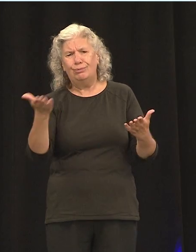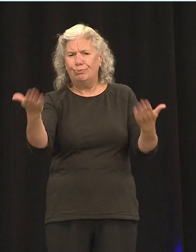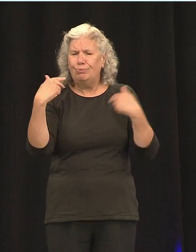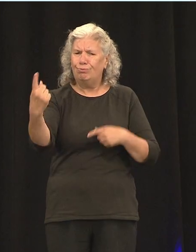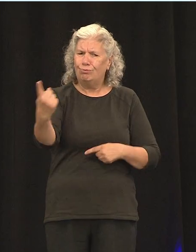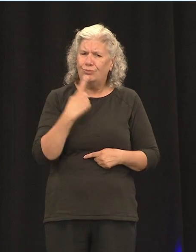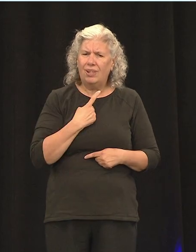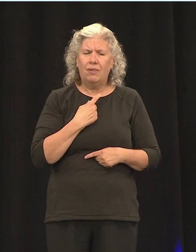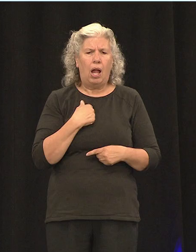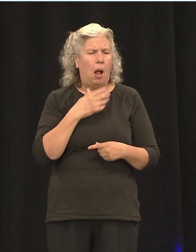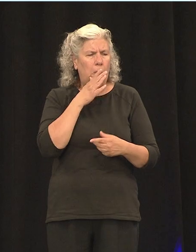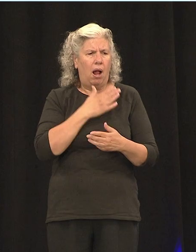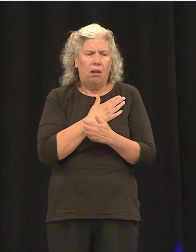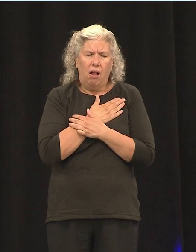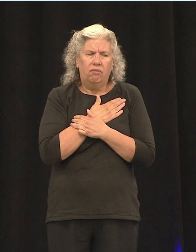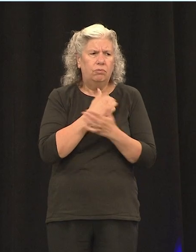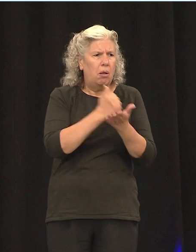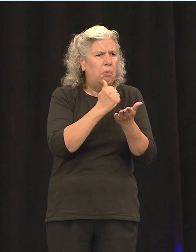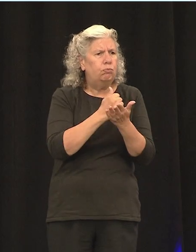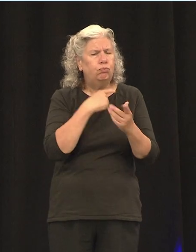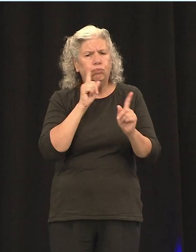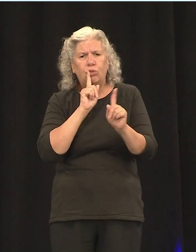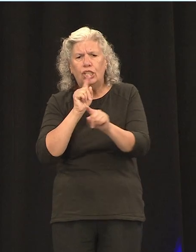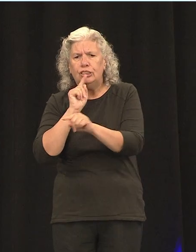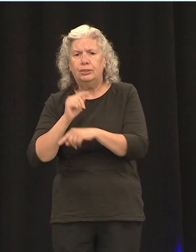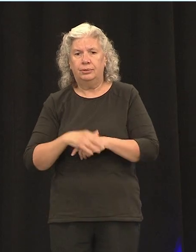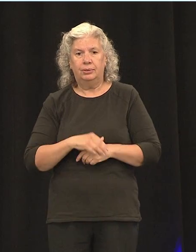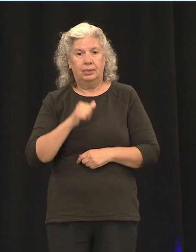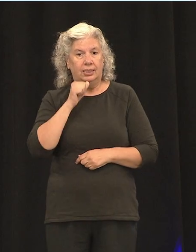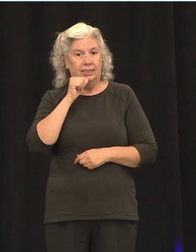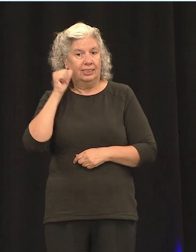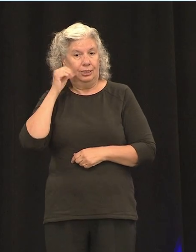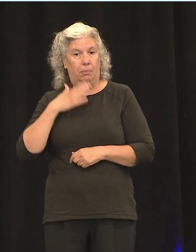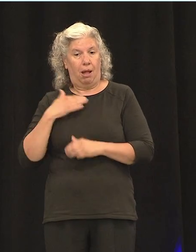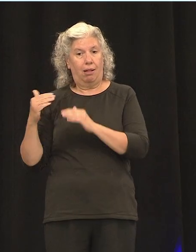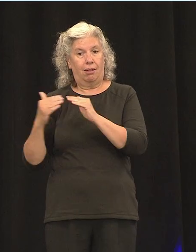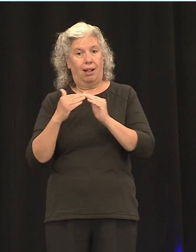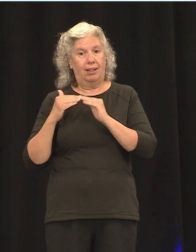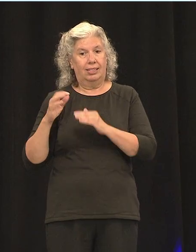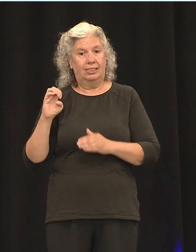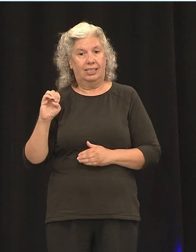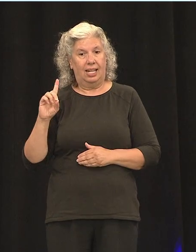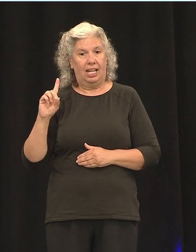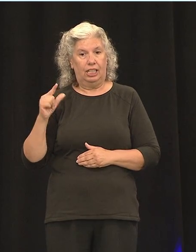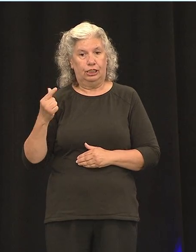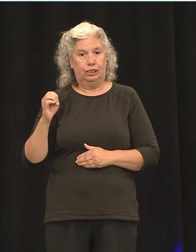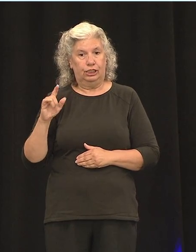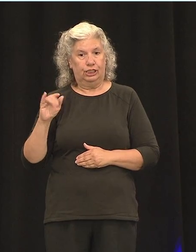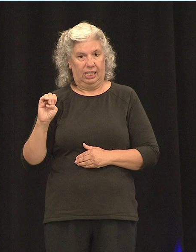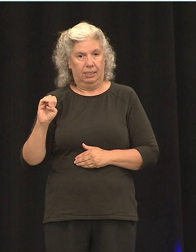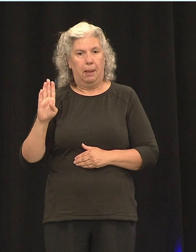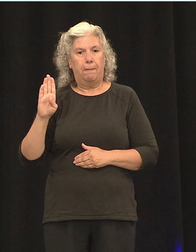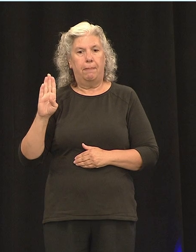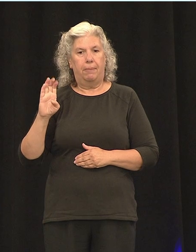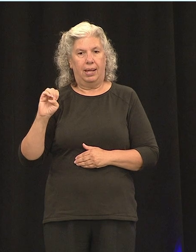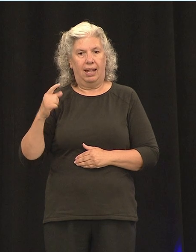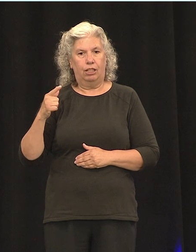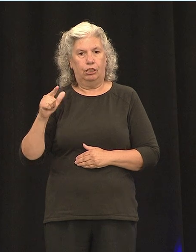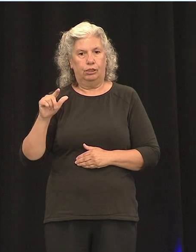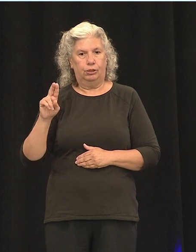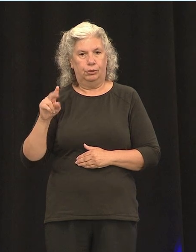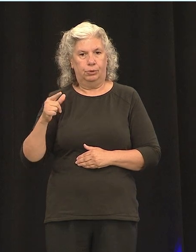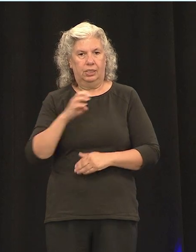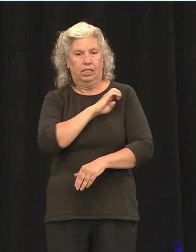Yesterday, my colleague Edgenie Bellah with the Texas Deafblind Project and myself did a family workshop, which